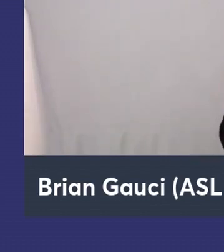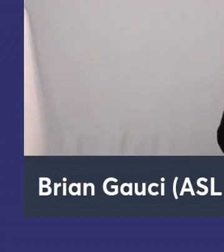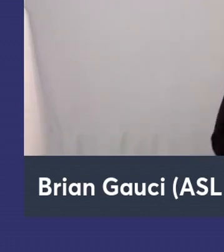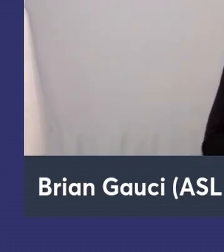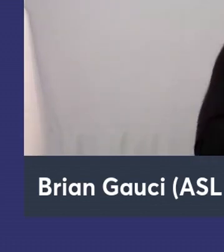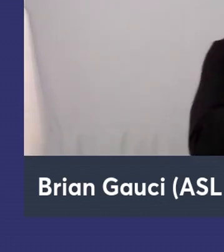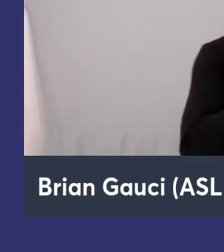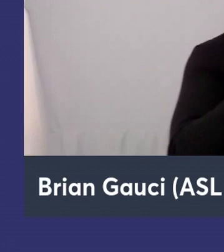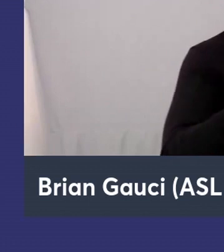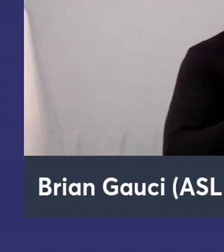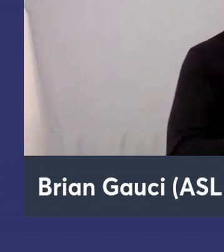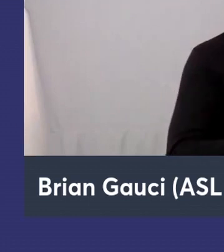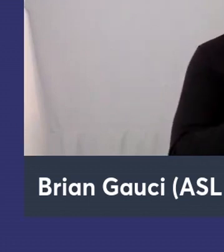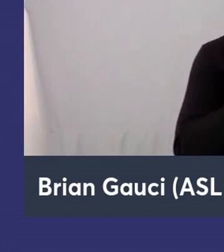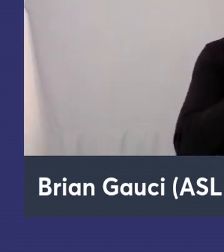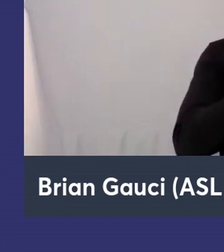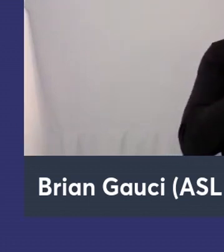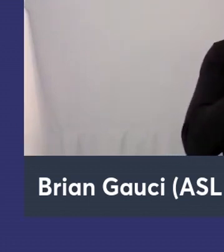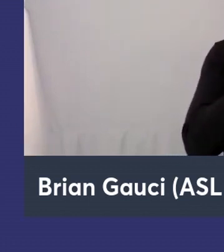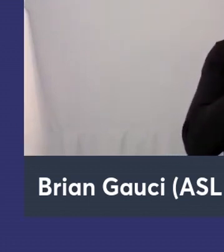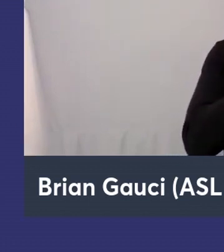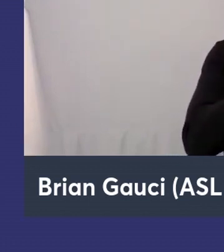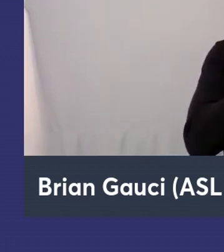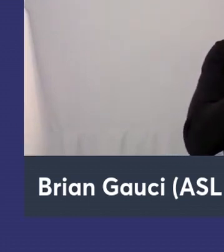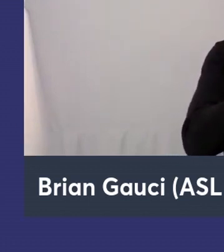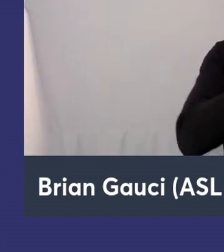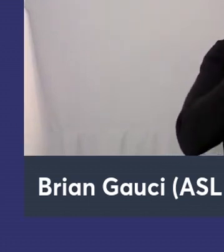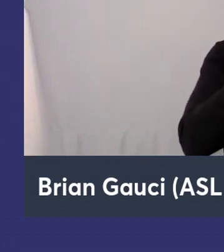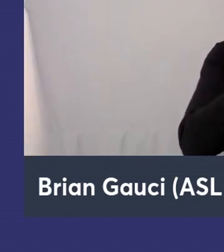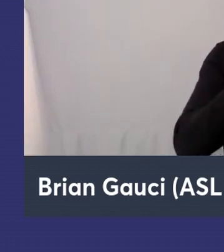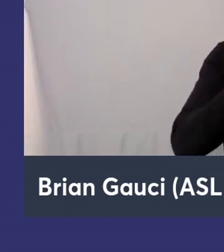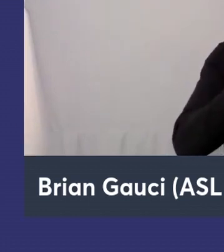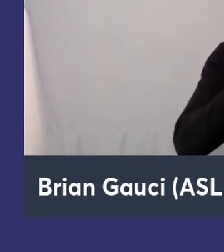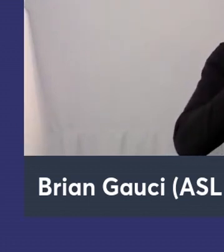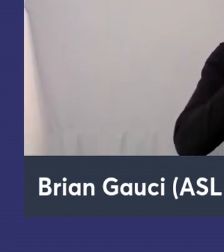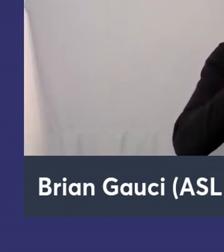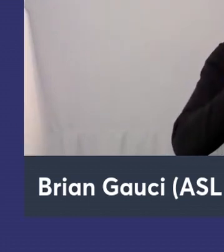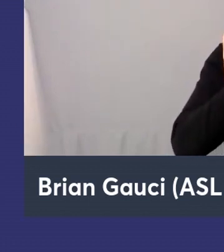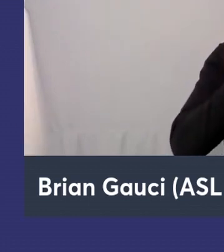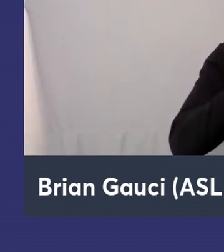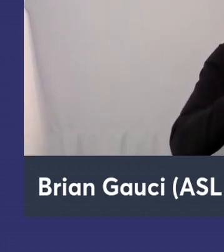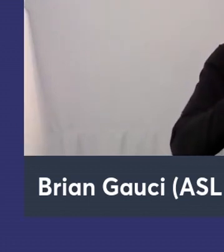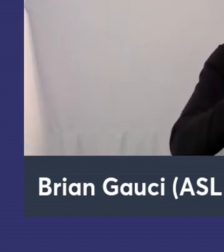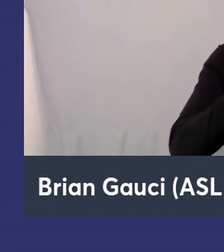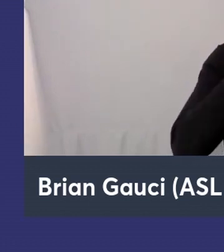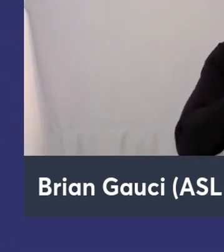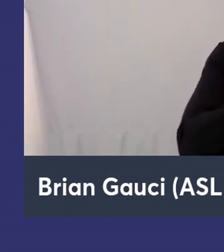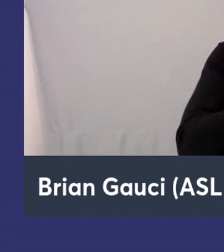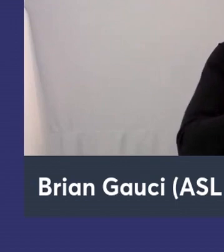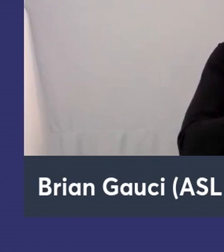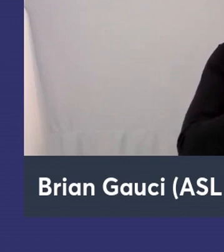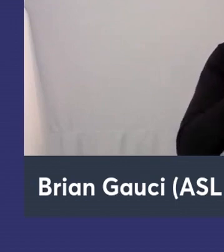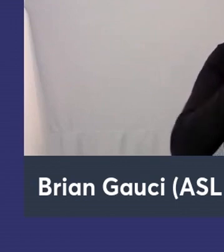Yeah. Once I heard about the Dunning-Kruger effect, it made me feel a lot better about myself.